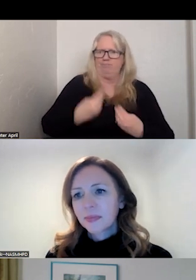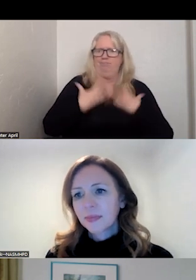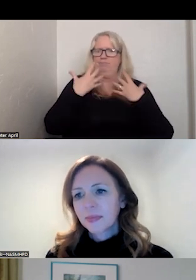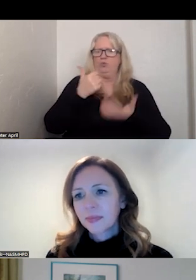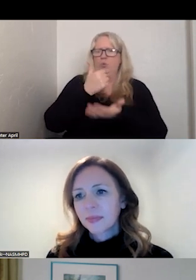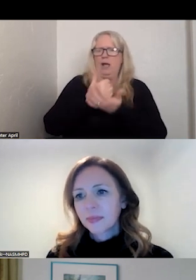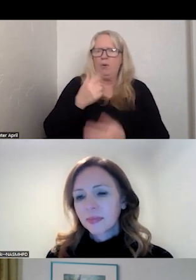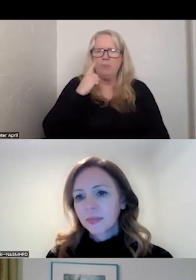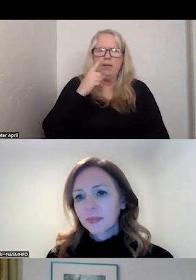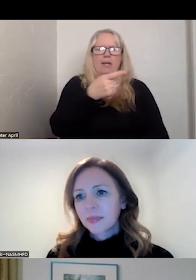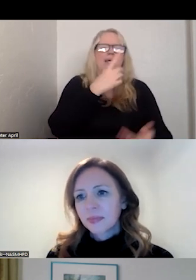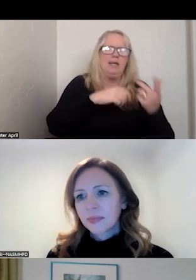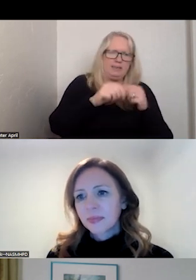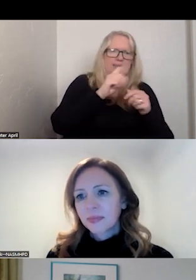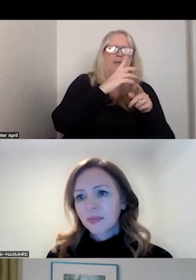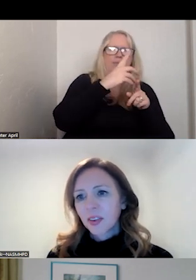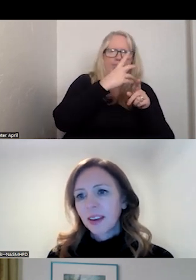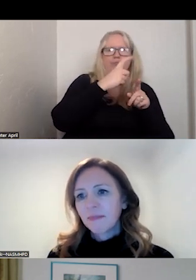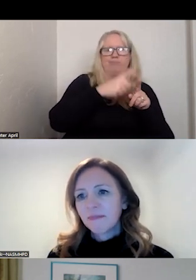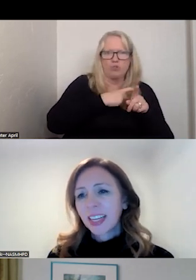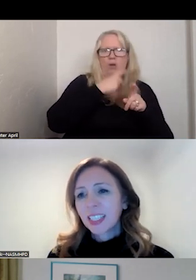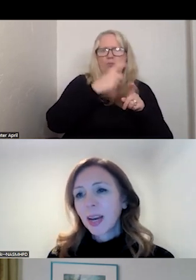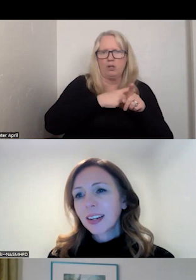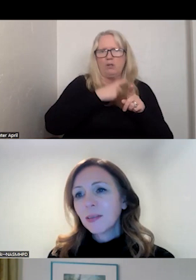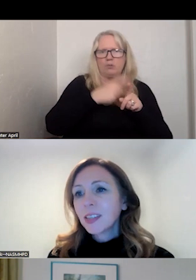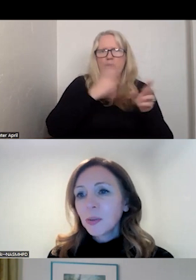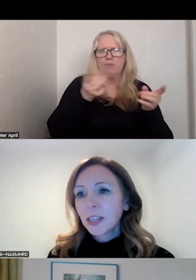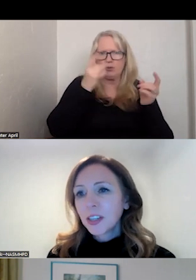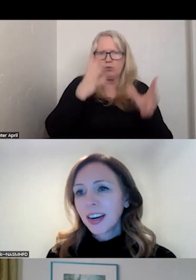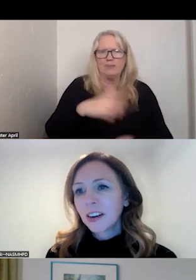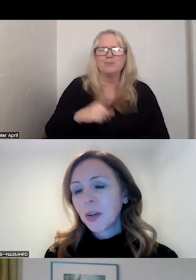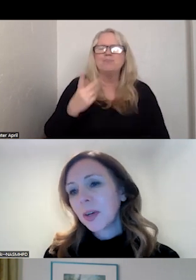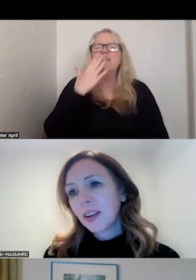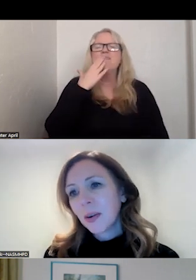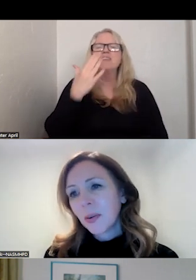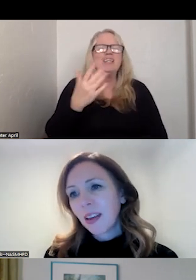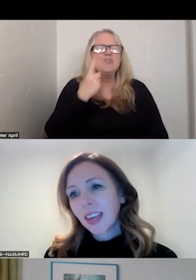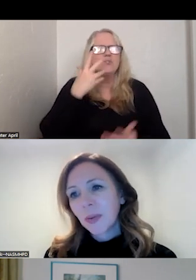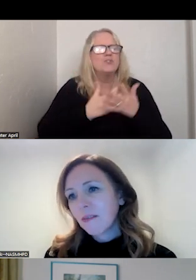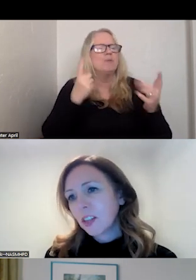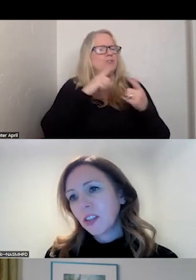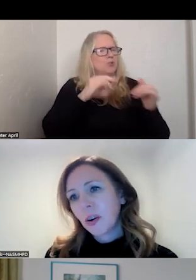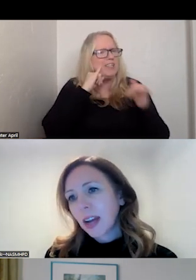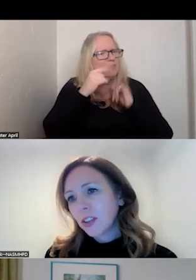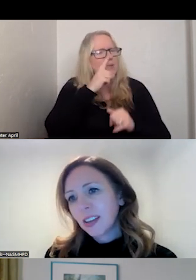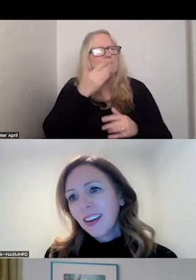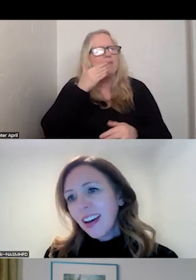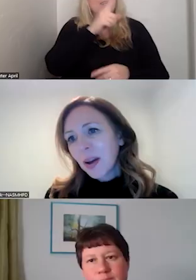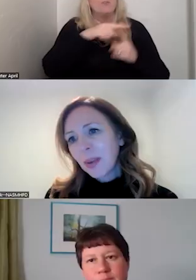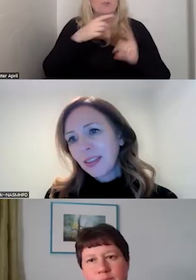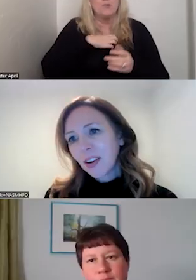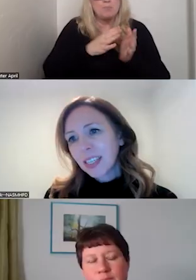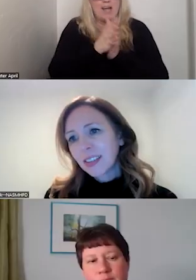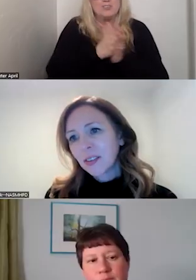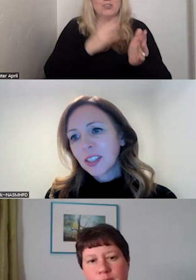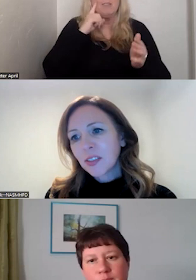receiving those inbound contacts. Great. Thanks, Megan. It was such a pleasure interviewing you, and thank you again for just your passion